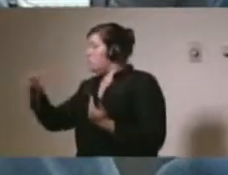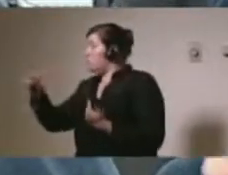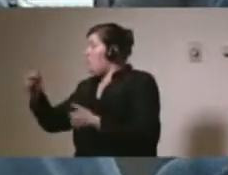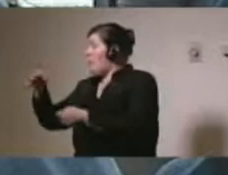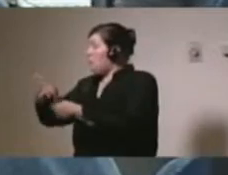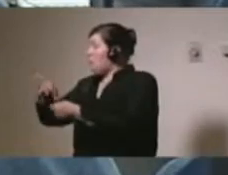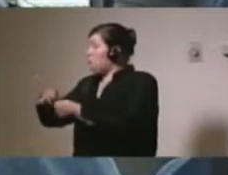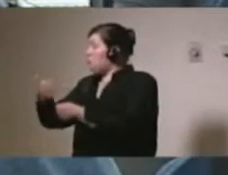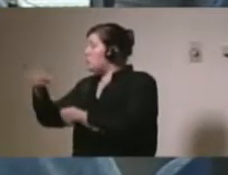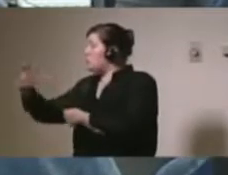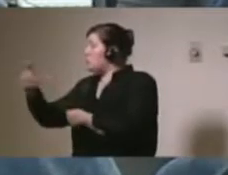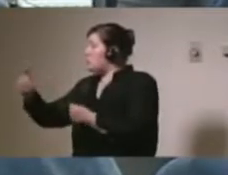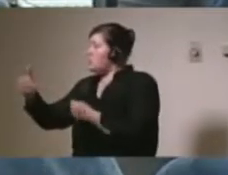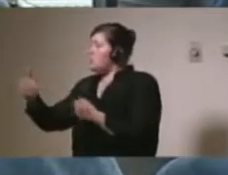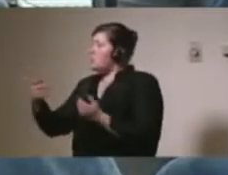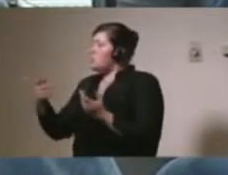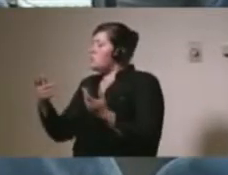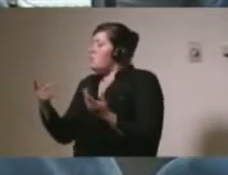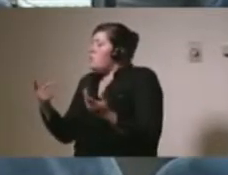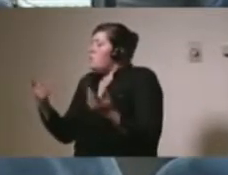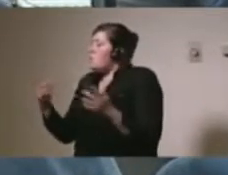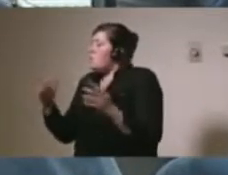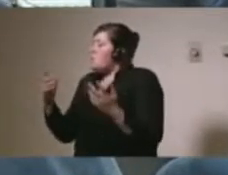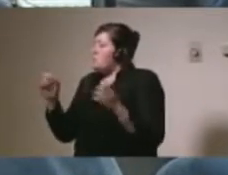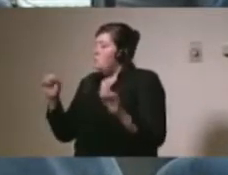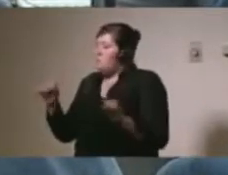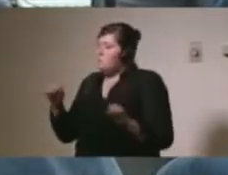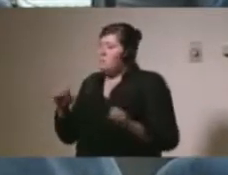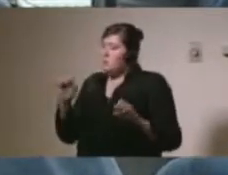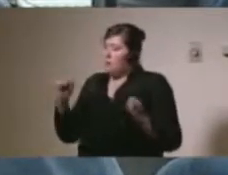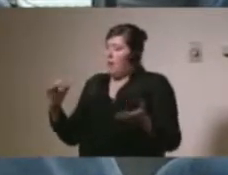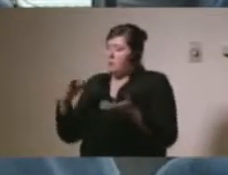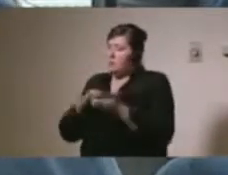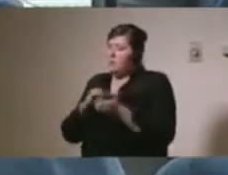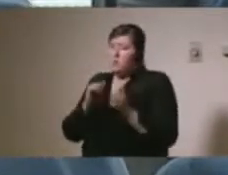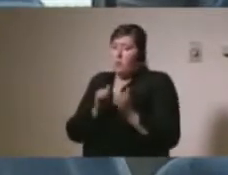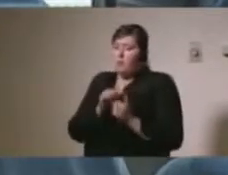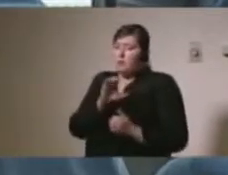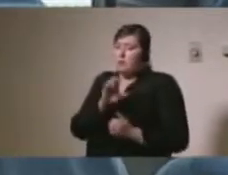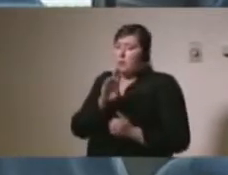with CUPW and the community and elected representatives.